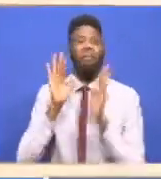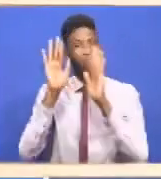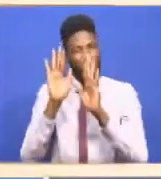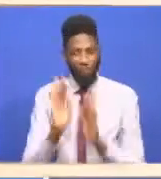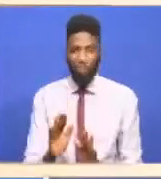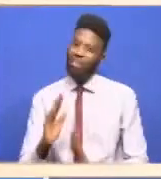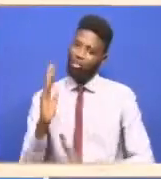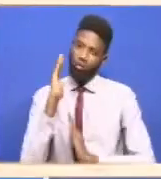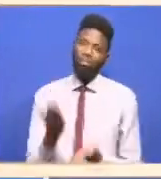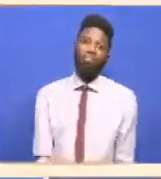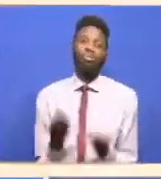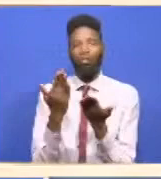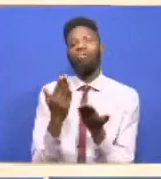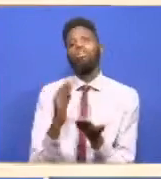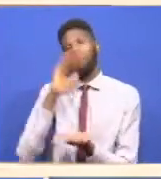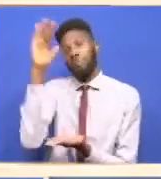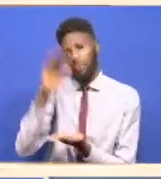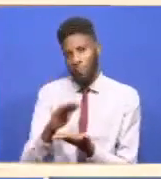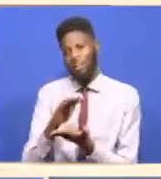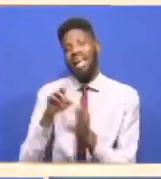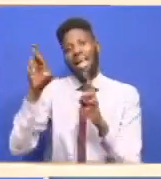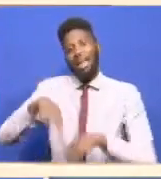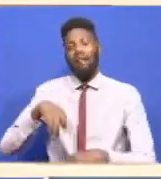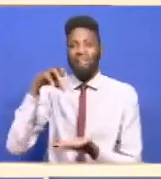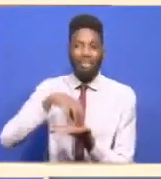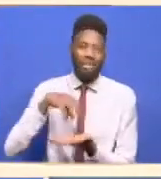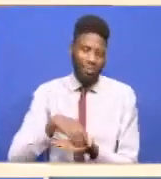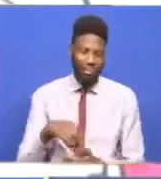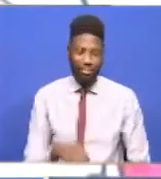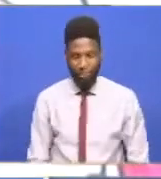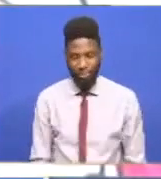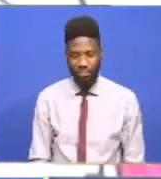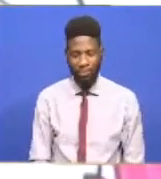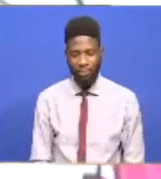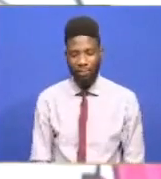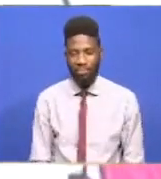to curb such vices. Caroline Kamar reporting for Channel One, Lunchtime News.